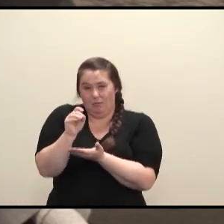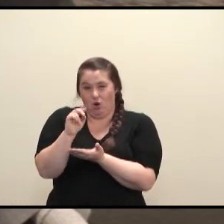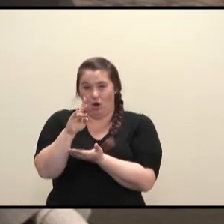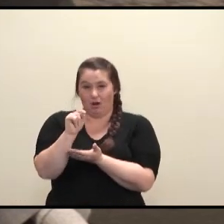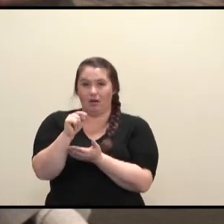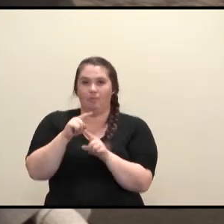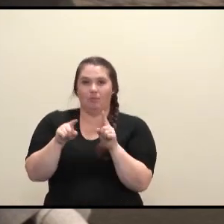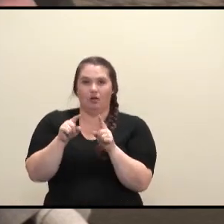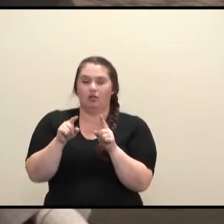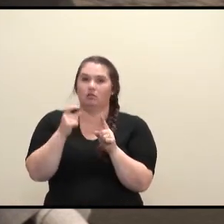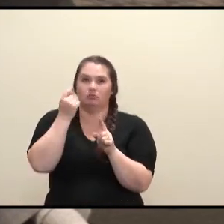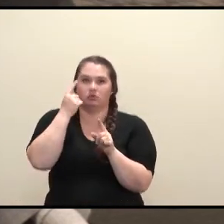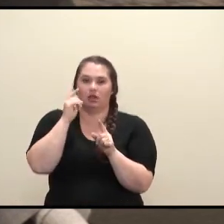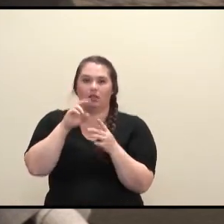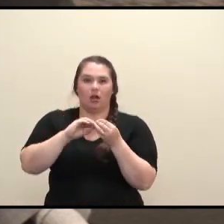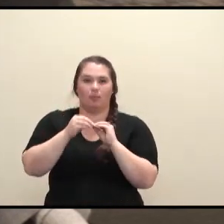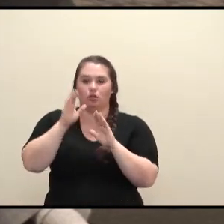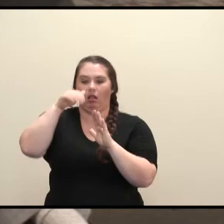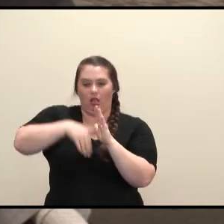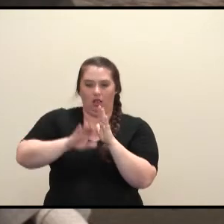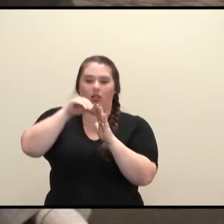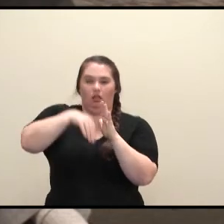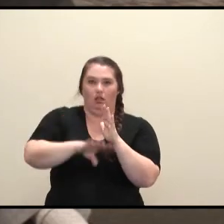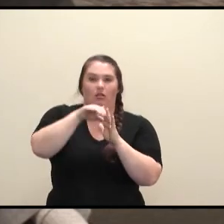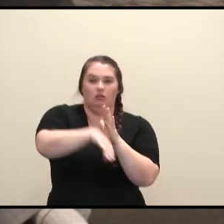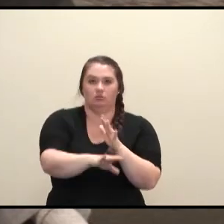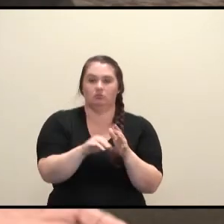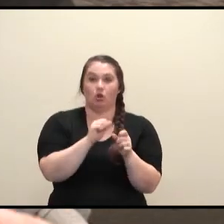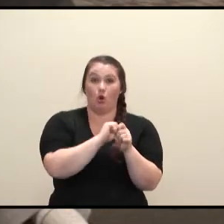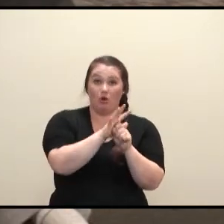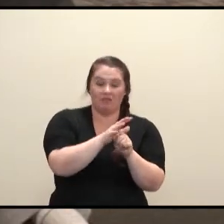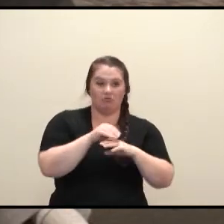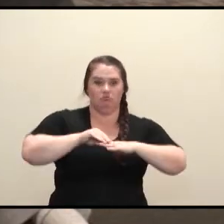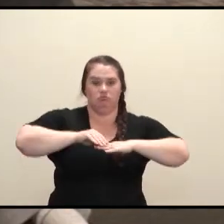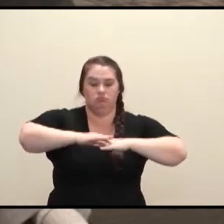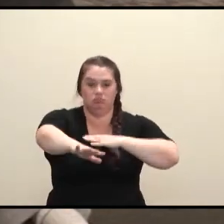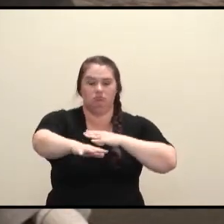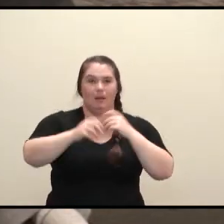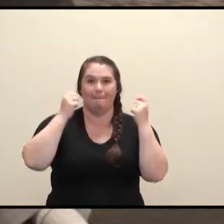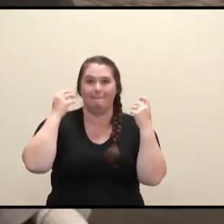been all over the place the past couple of years. The pandemic has really affected a